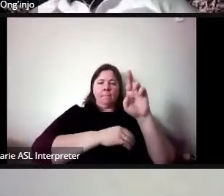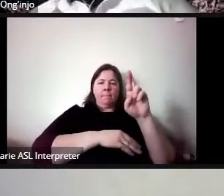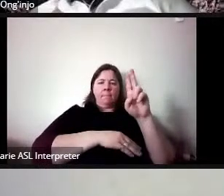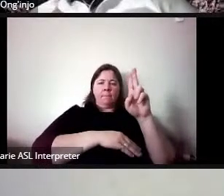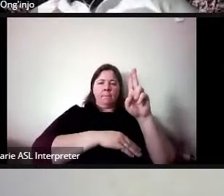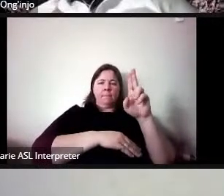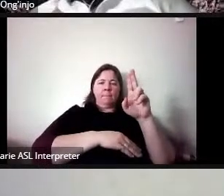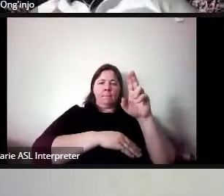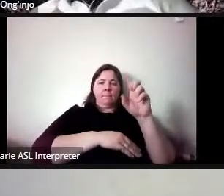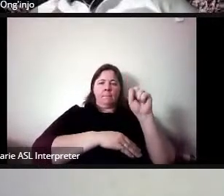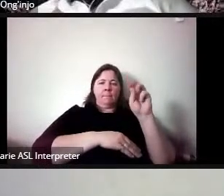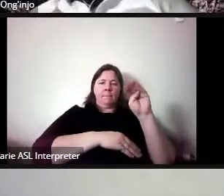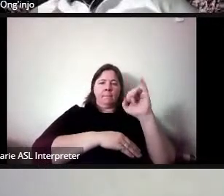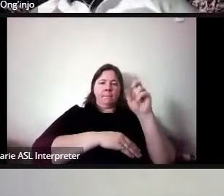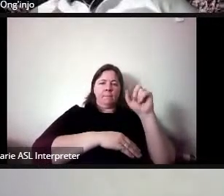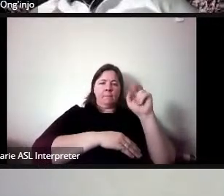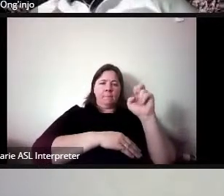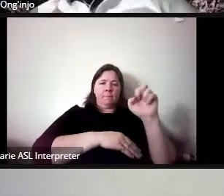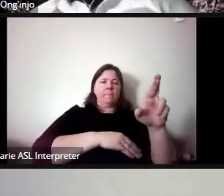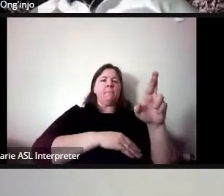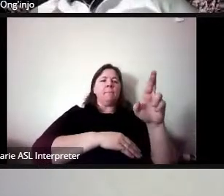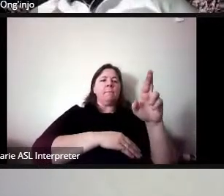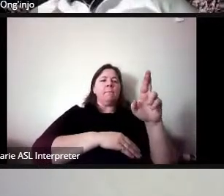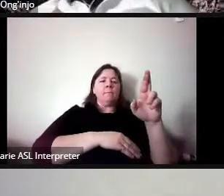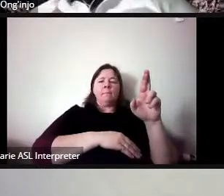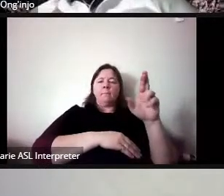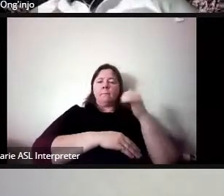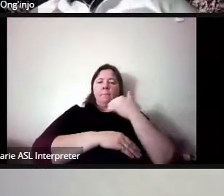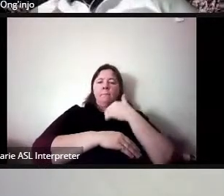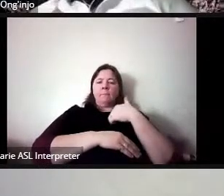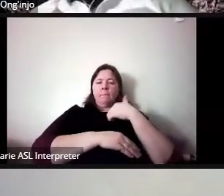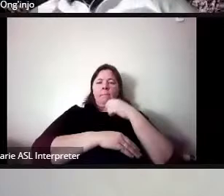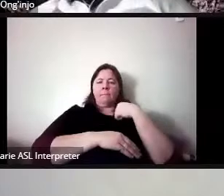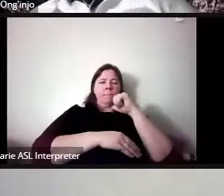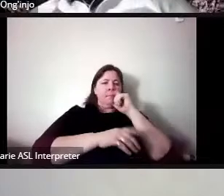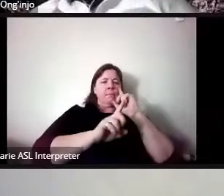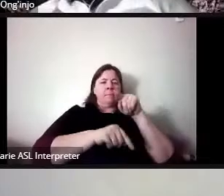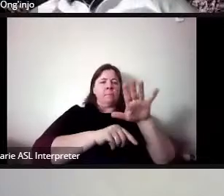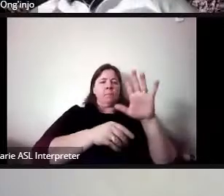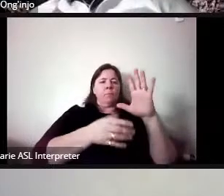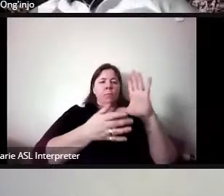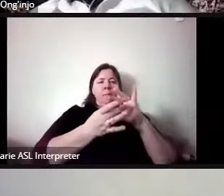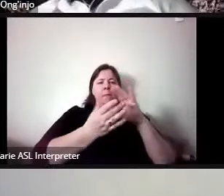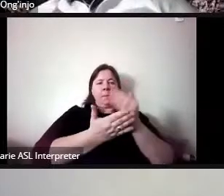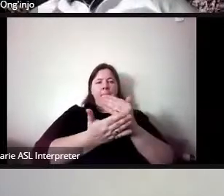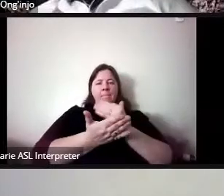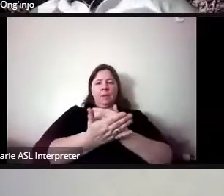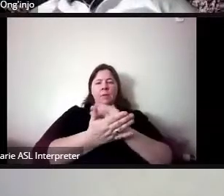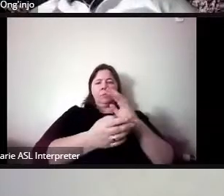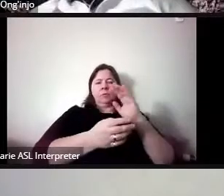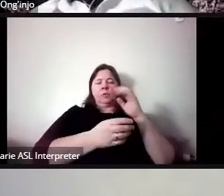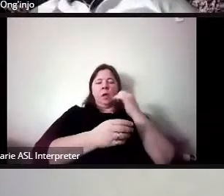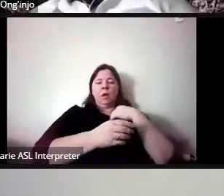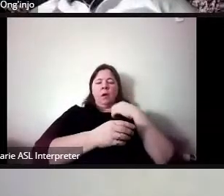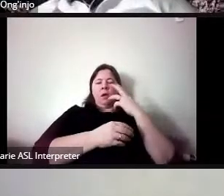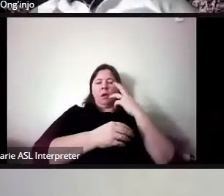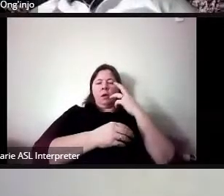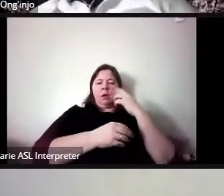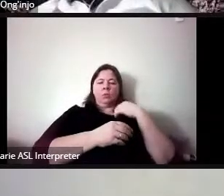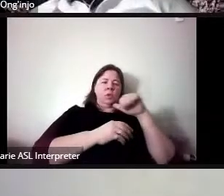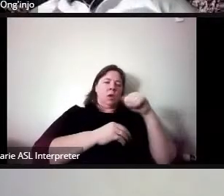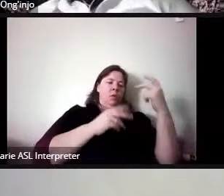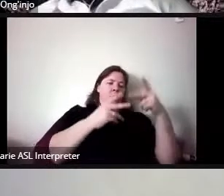Julie. Sorry for that. I didn't answer your message actually other day. I was like busy somewhere